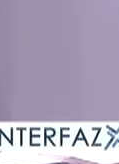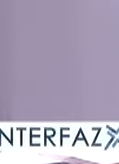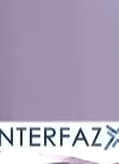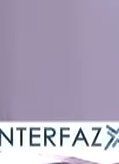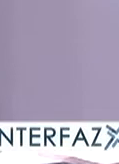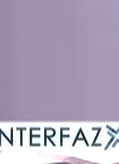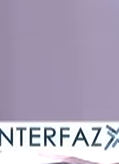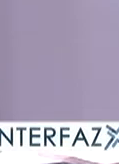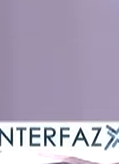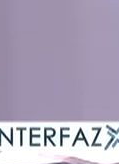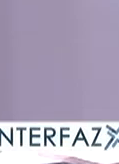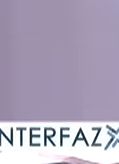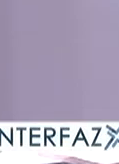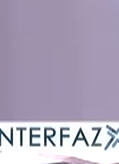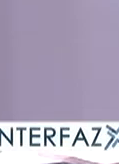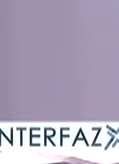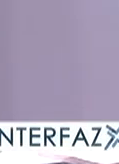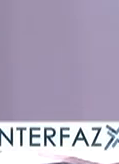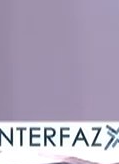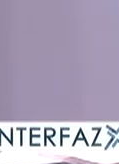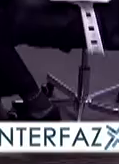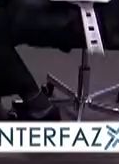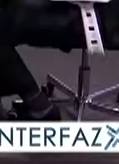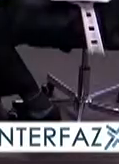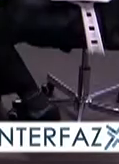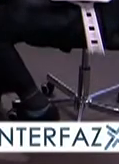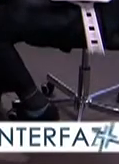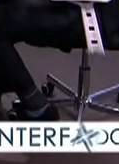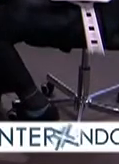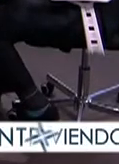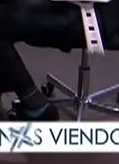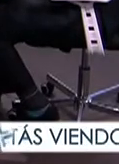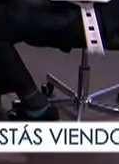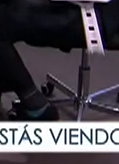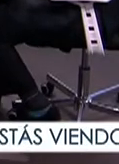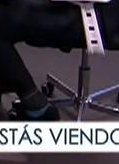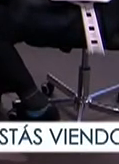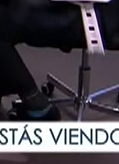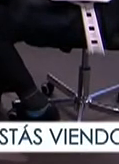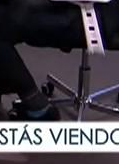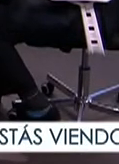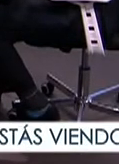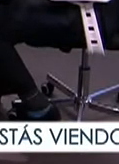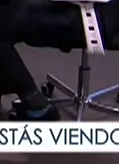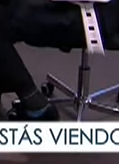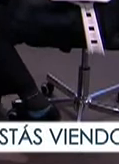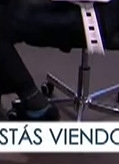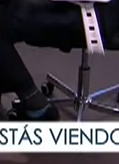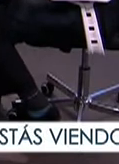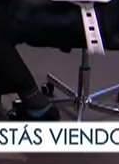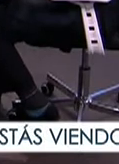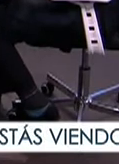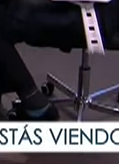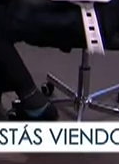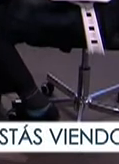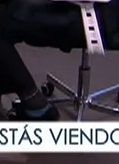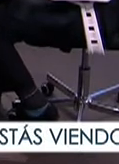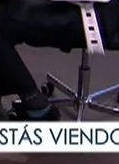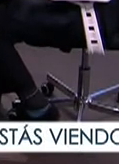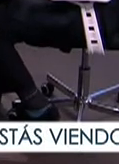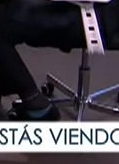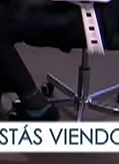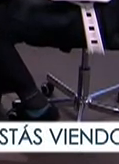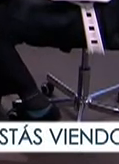can you talk a little bit more about the group of people that is doing this documentary, and of how are you